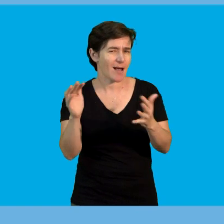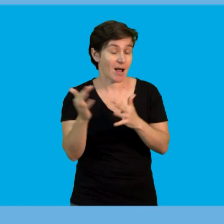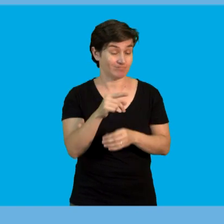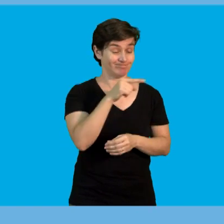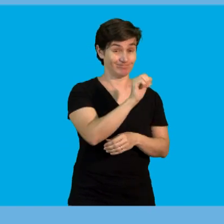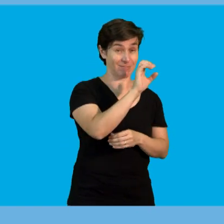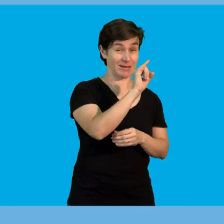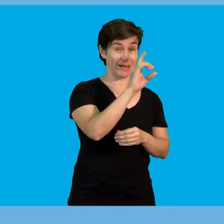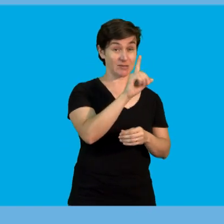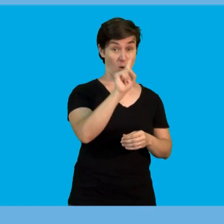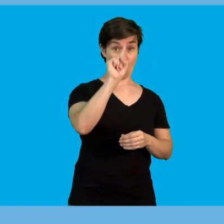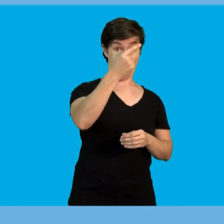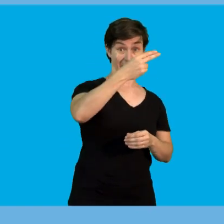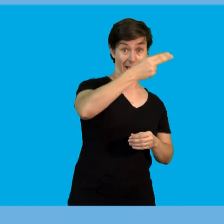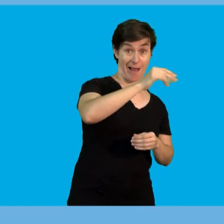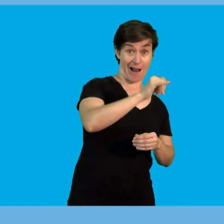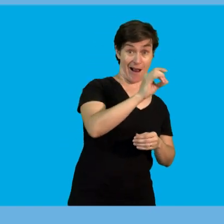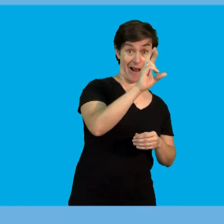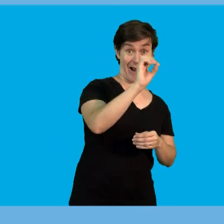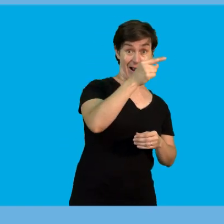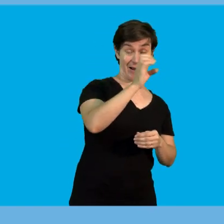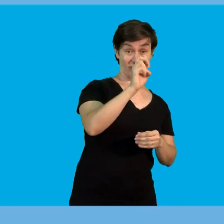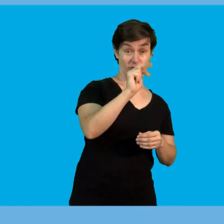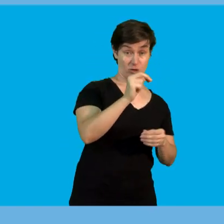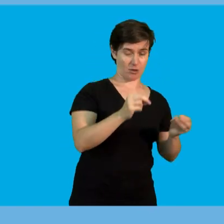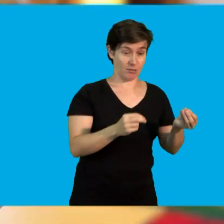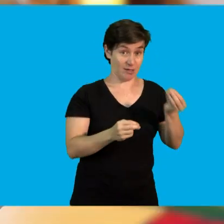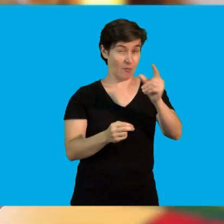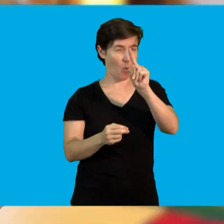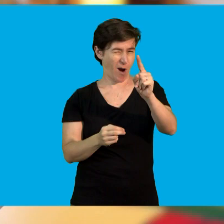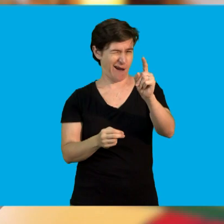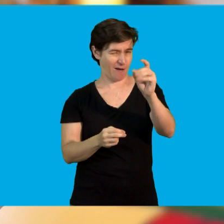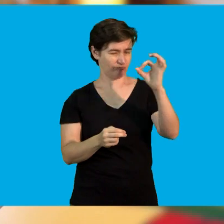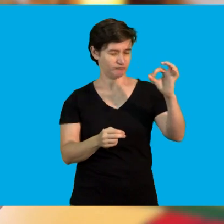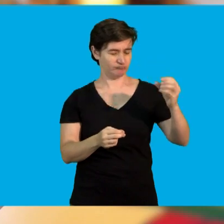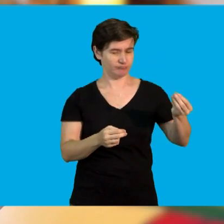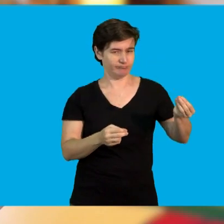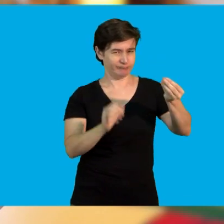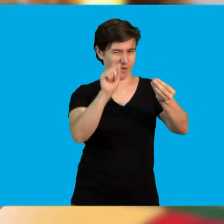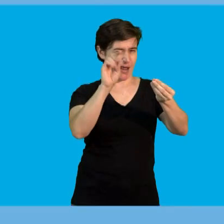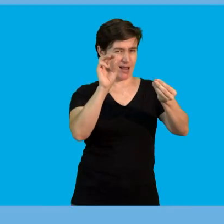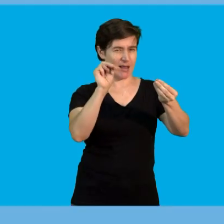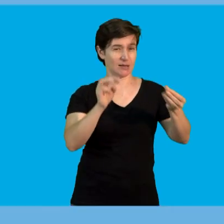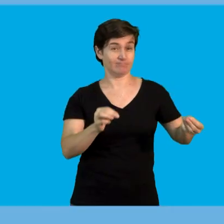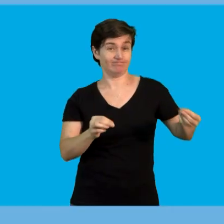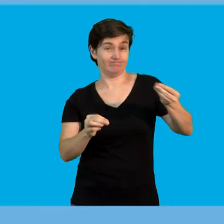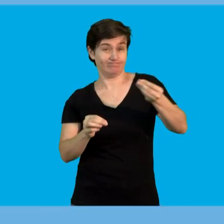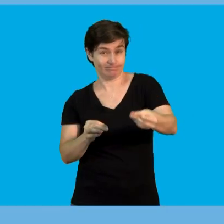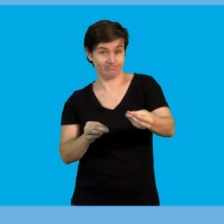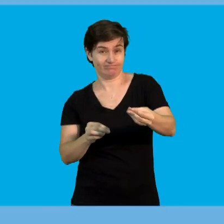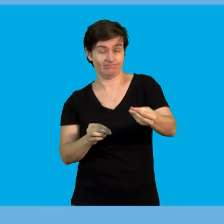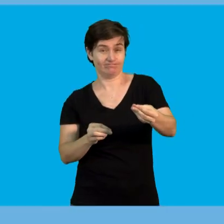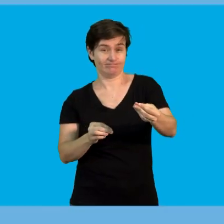always donate one hydrogen atom to the hydroxide, which is the OH. We know that the acid it contains the hydrogen